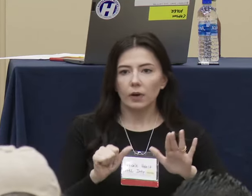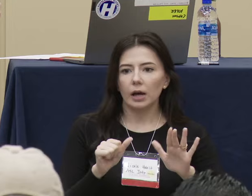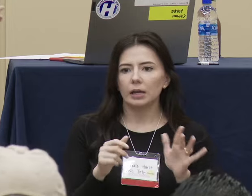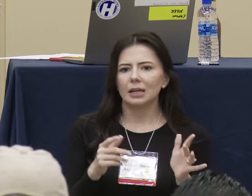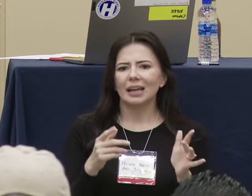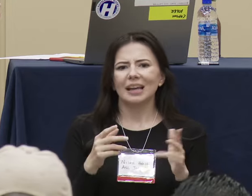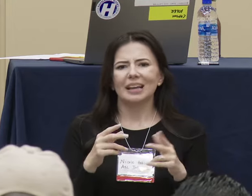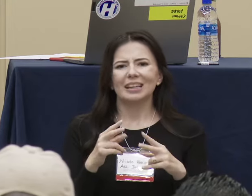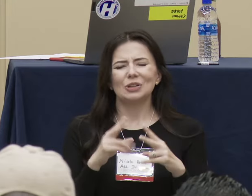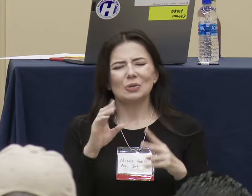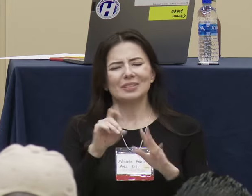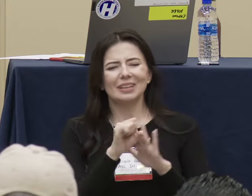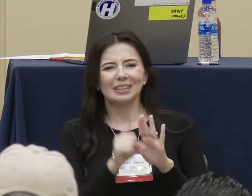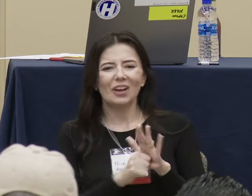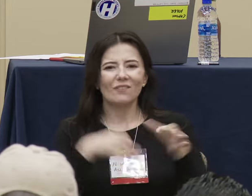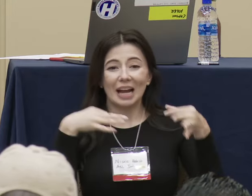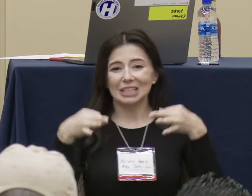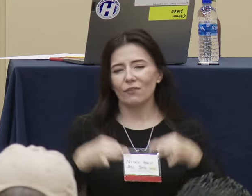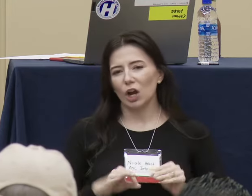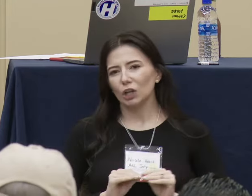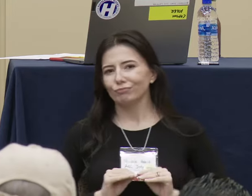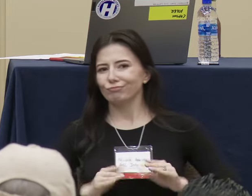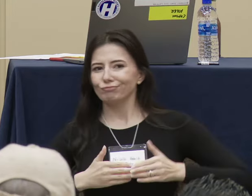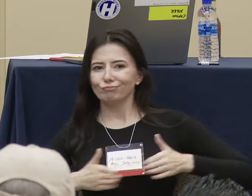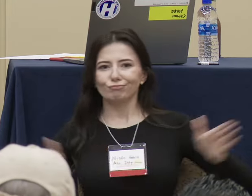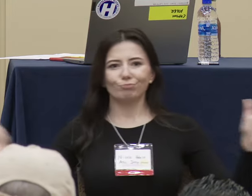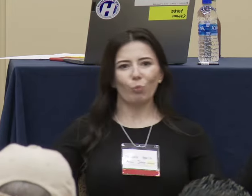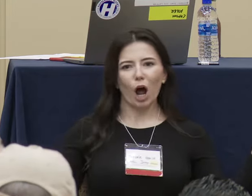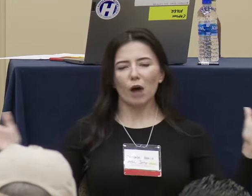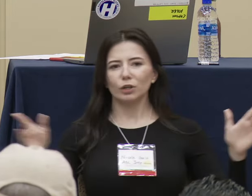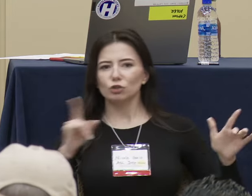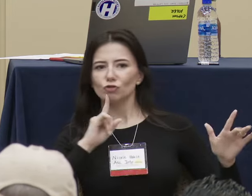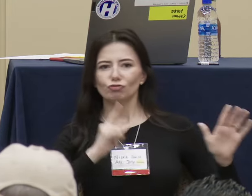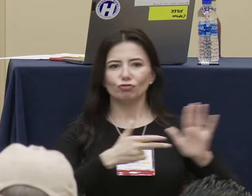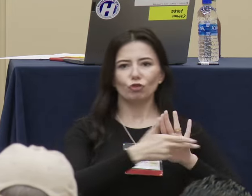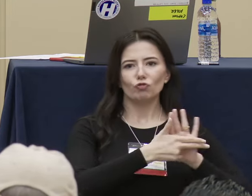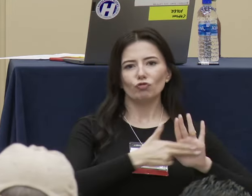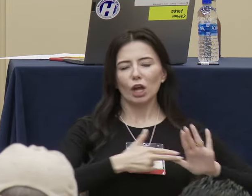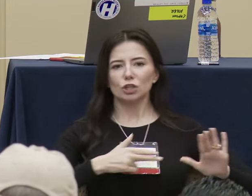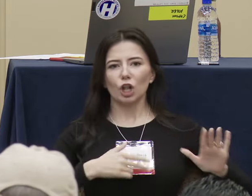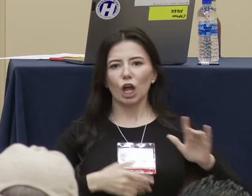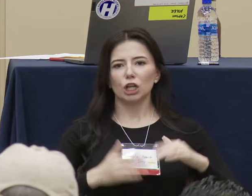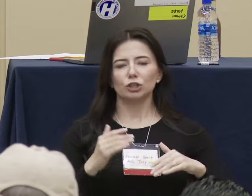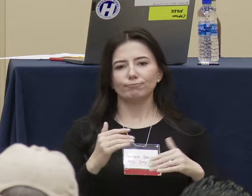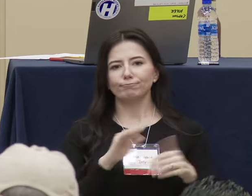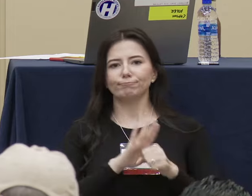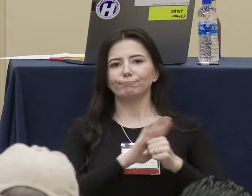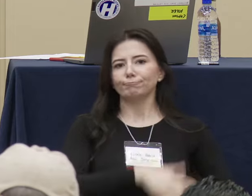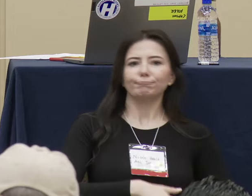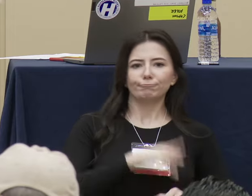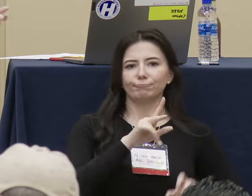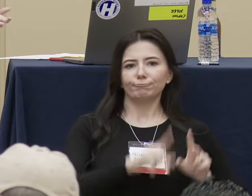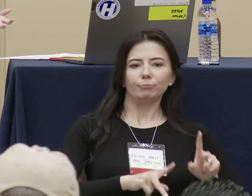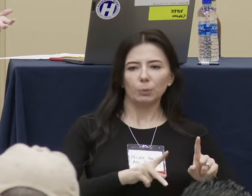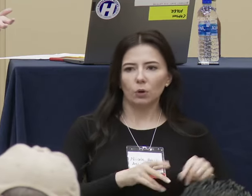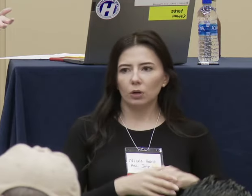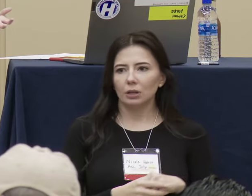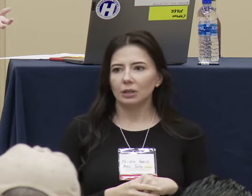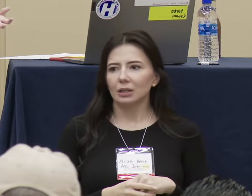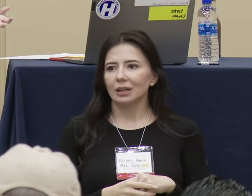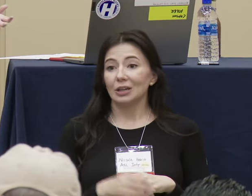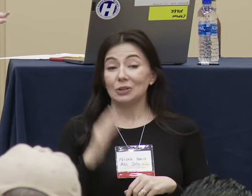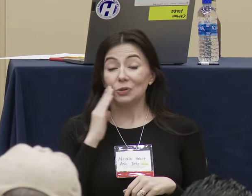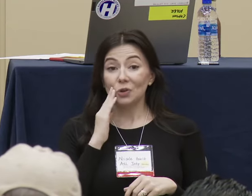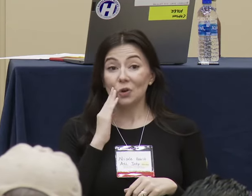very loosely to marginalize people, but then very rigidly if you ask for